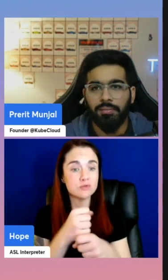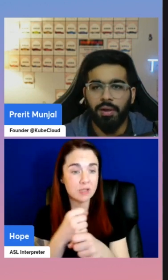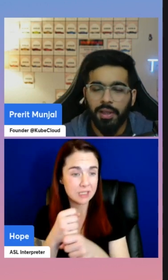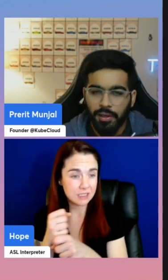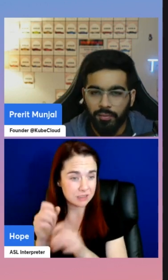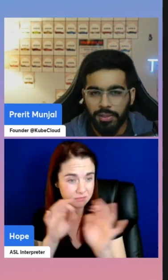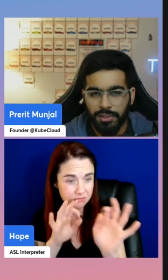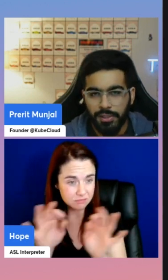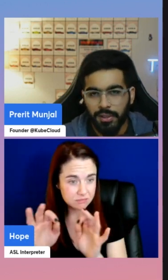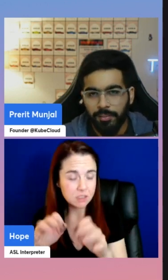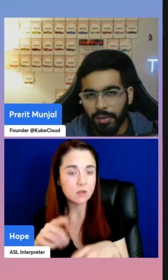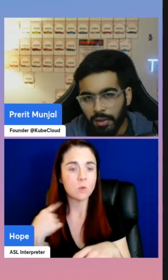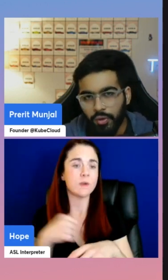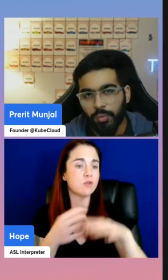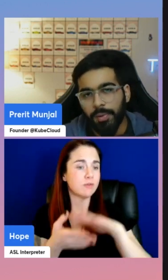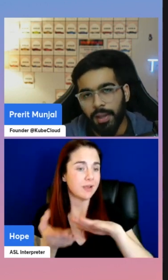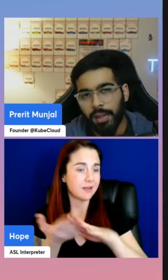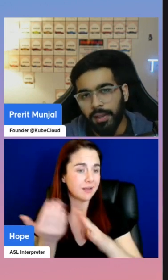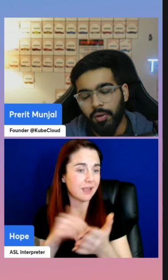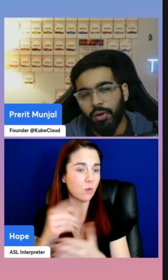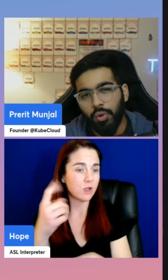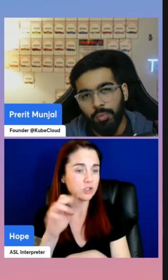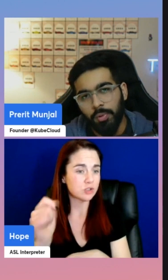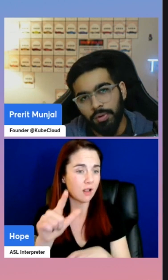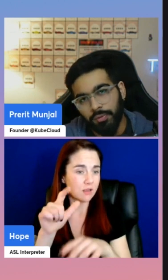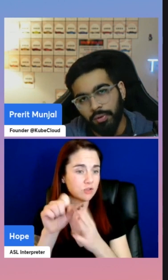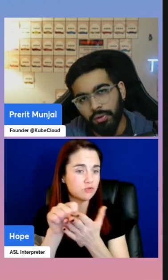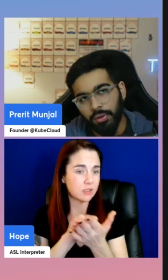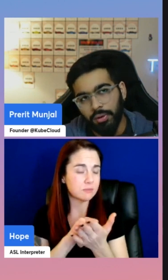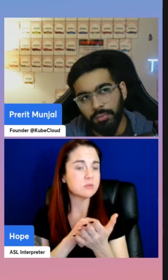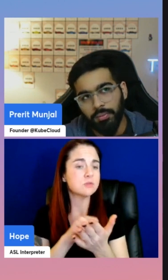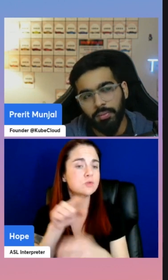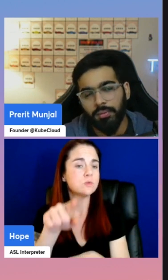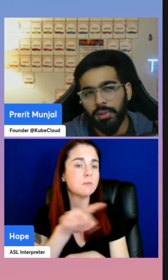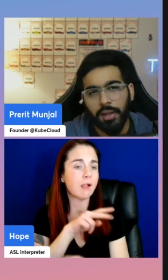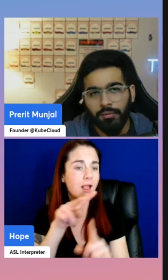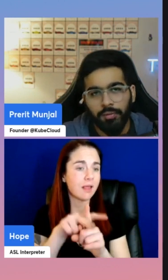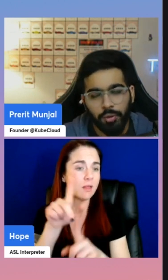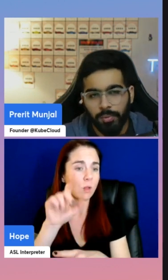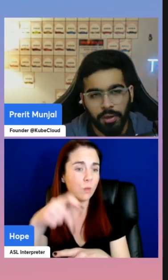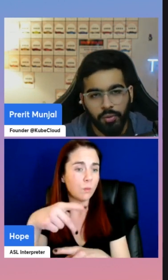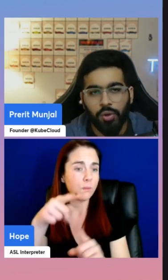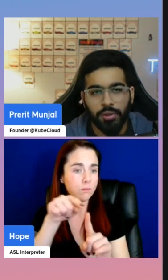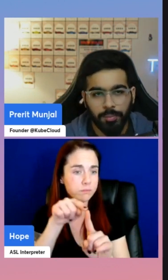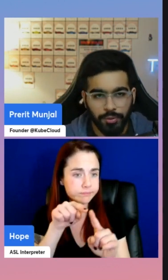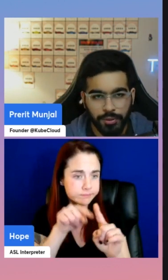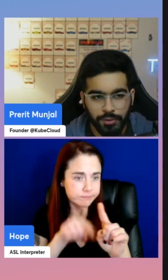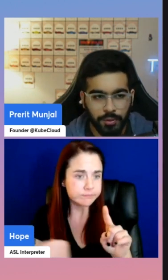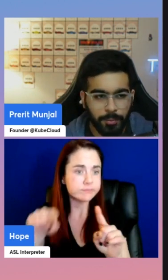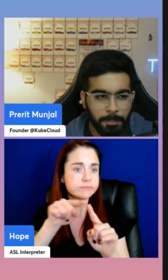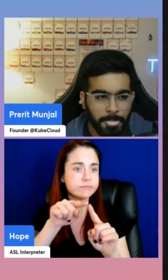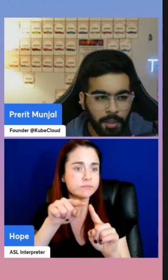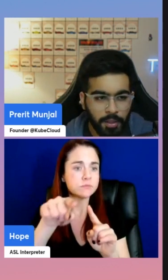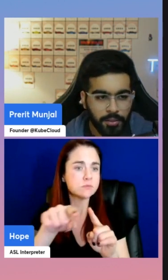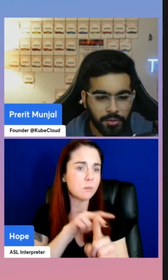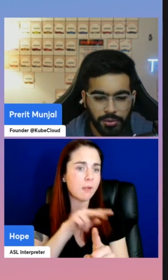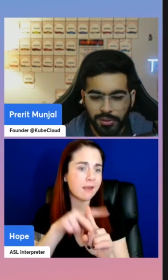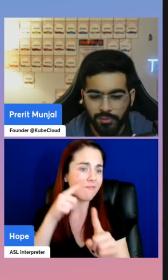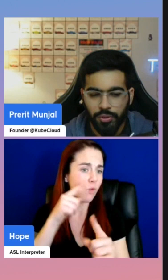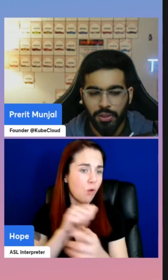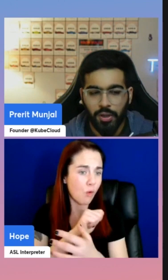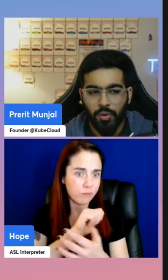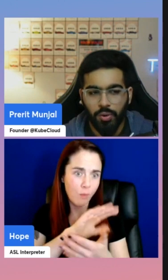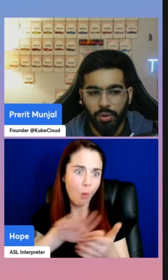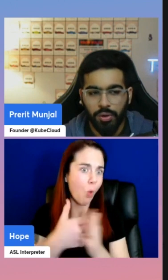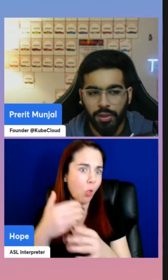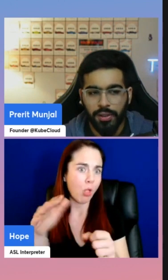ran again one shell script to apply or loop over for the Terraform to apply to all the projects. Okay, so